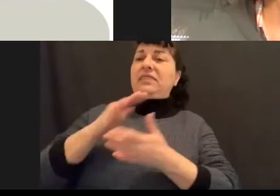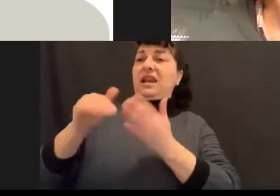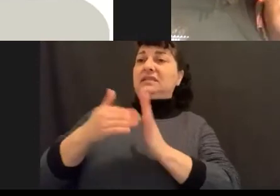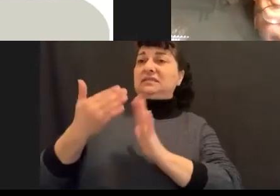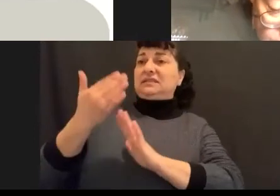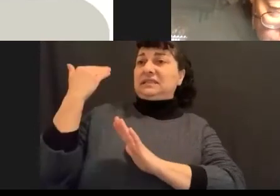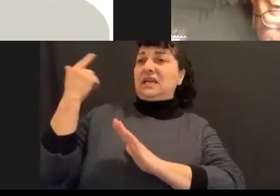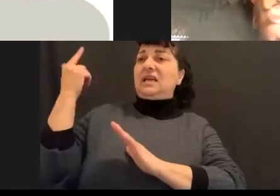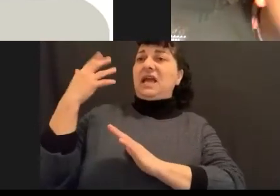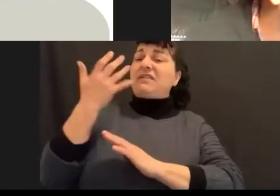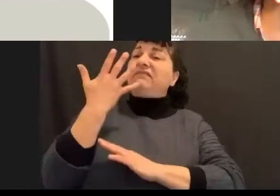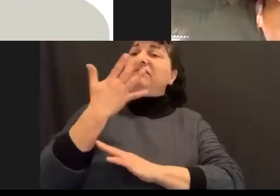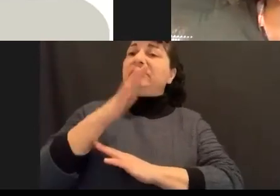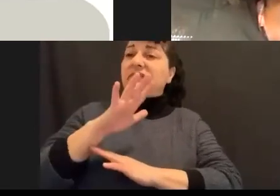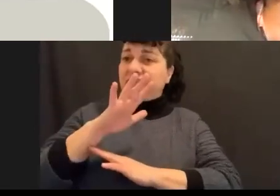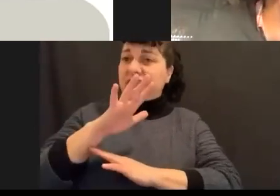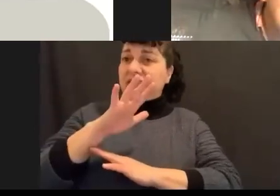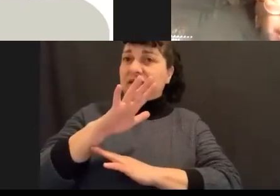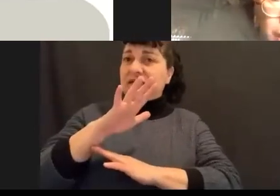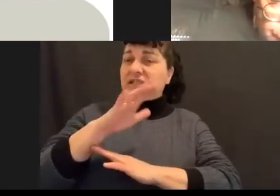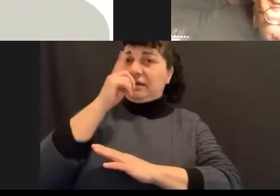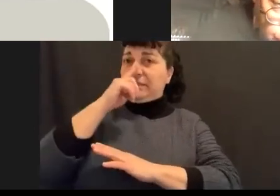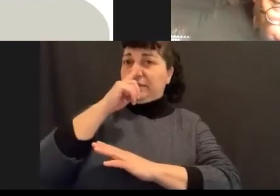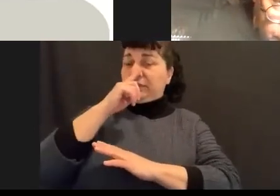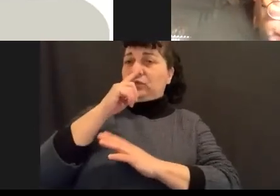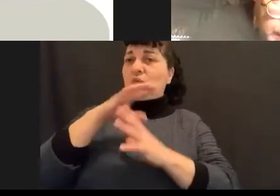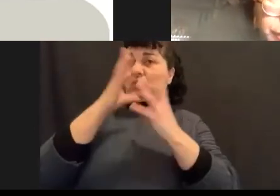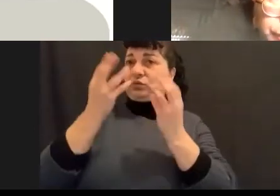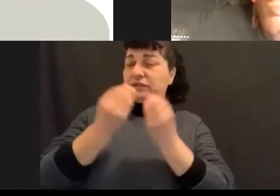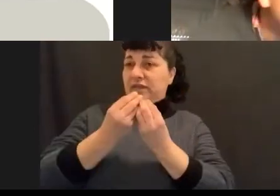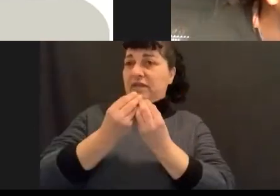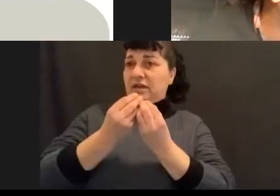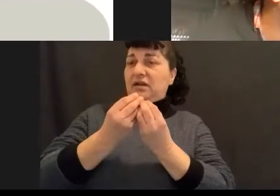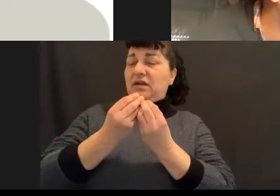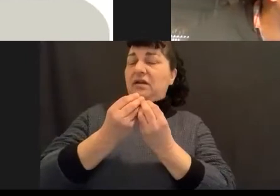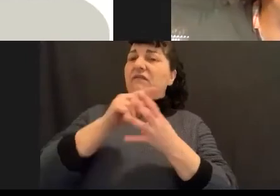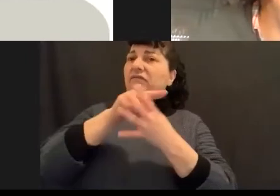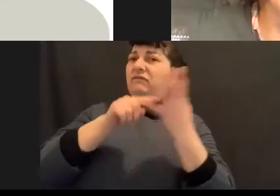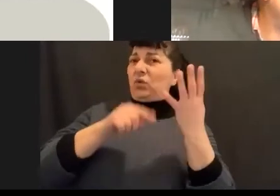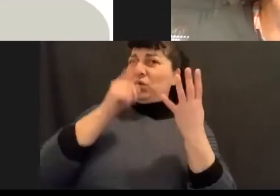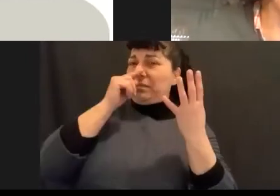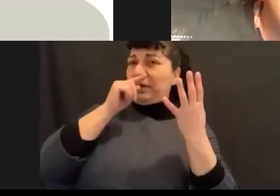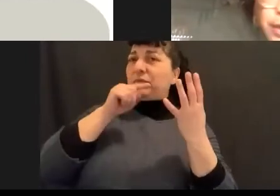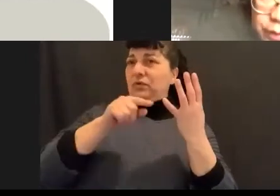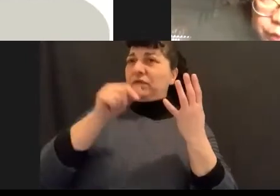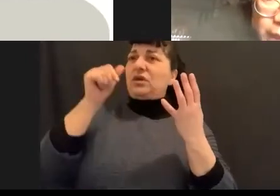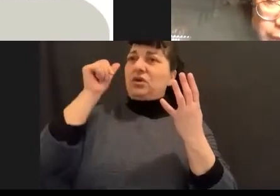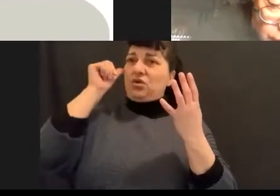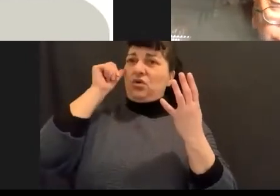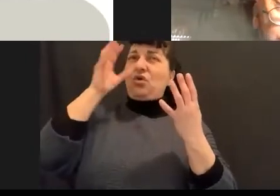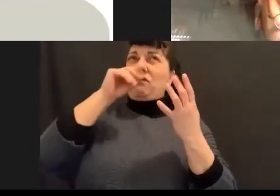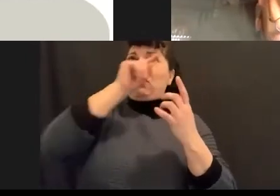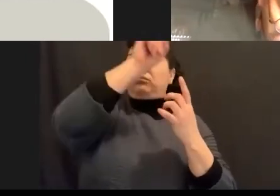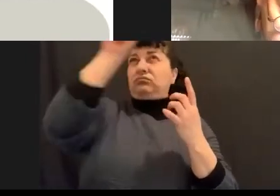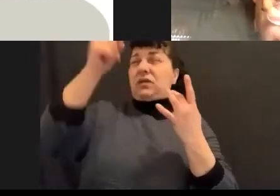were in today's numbers. These 40 have been linked to known outbreaks, but about 10 of those, they're still